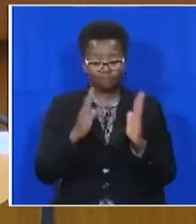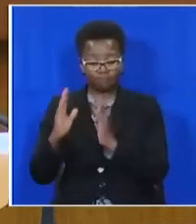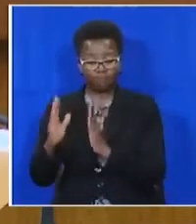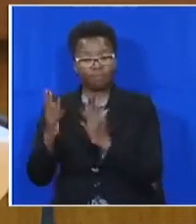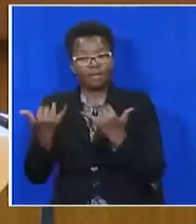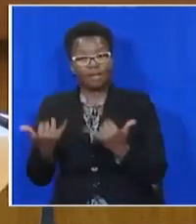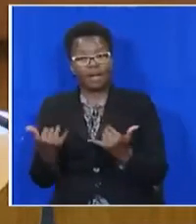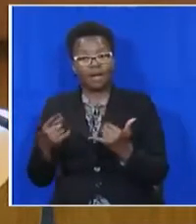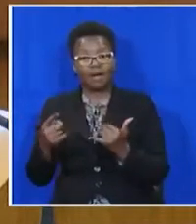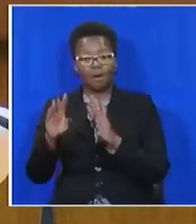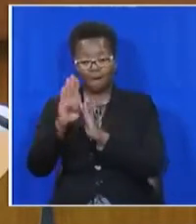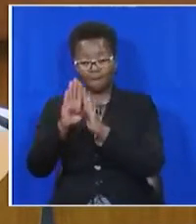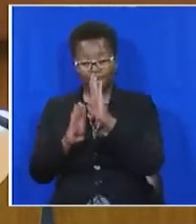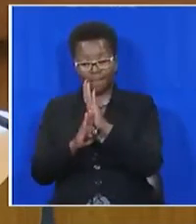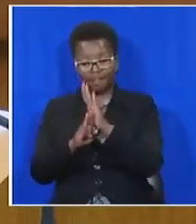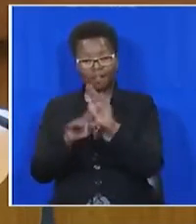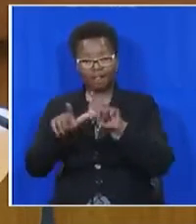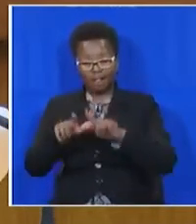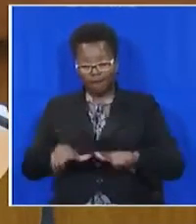expropriation bill.